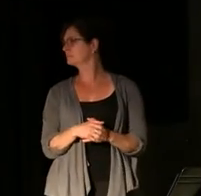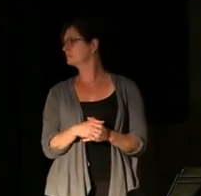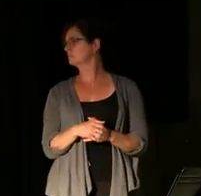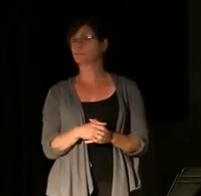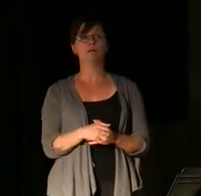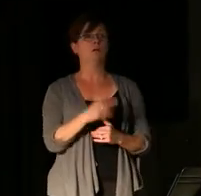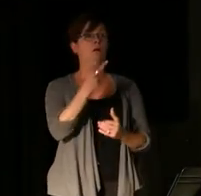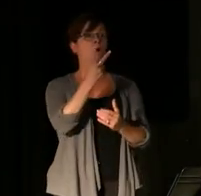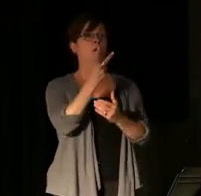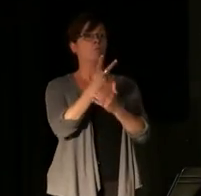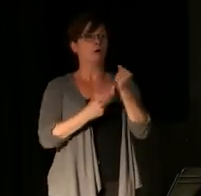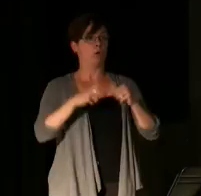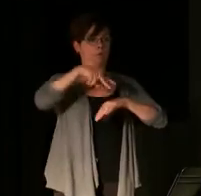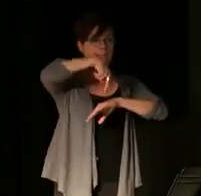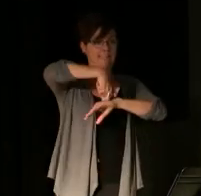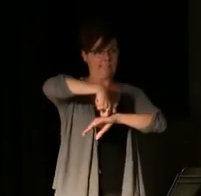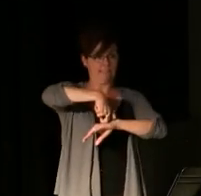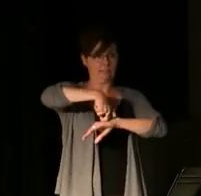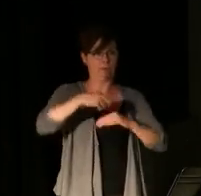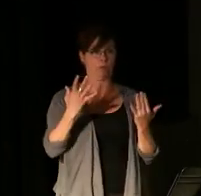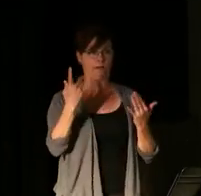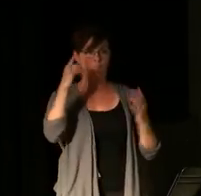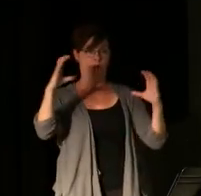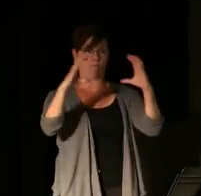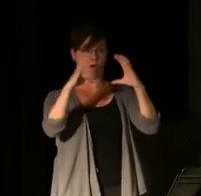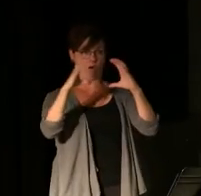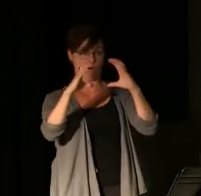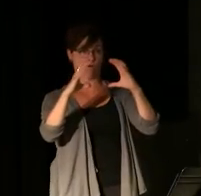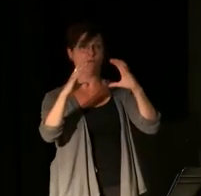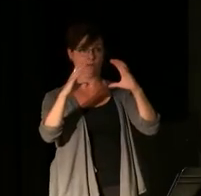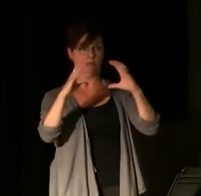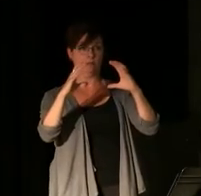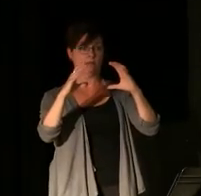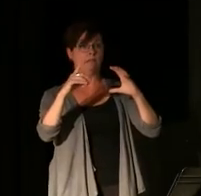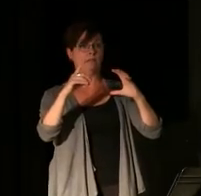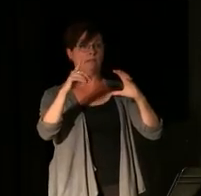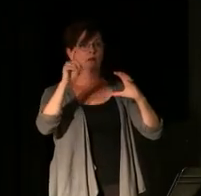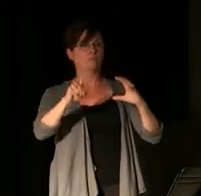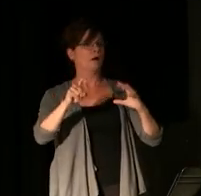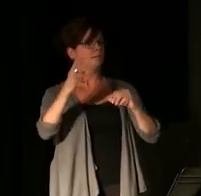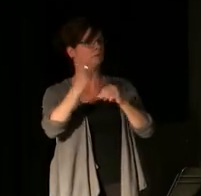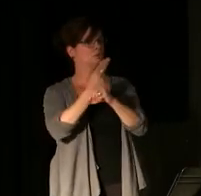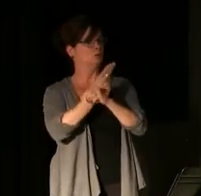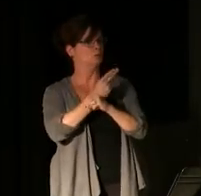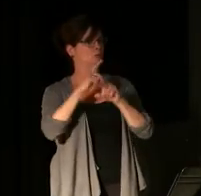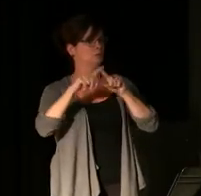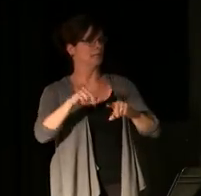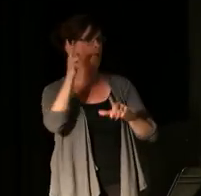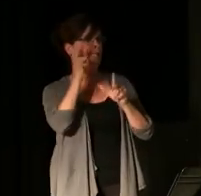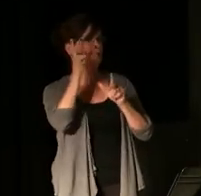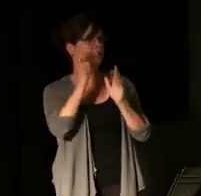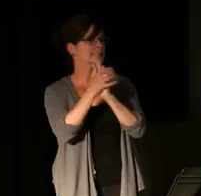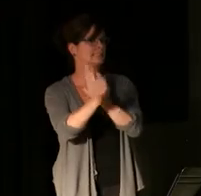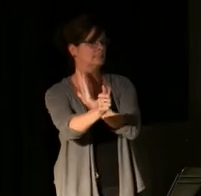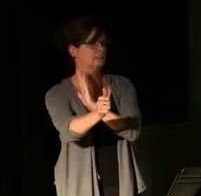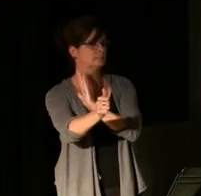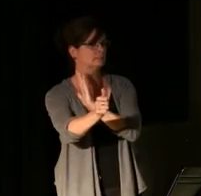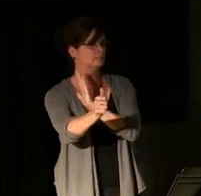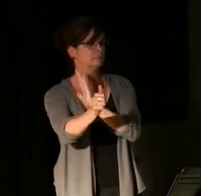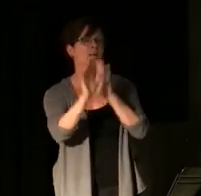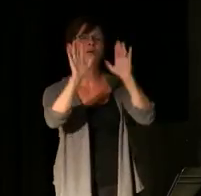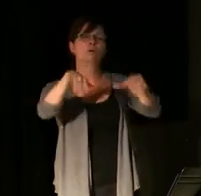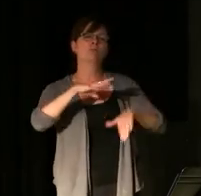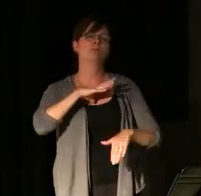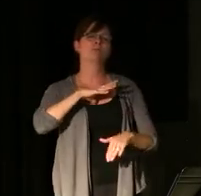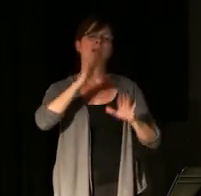Both positions kneel while waiting for the ball. You have to use your listening skills, and you'll be